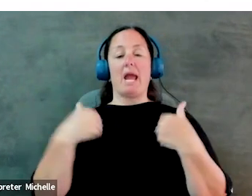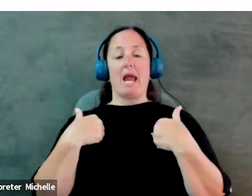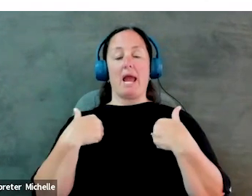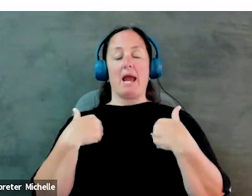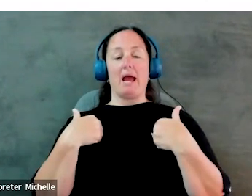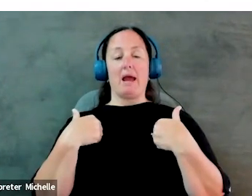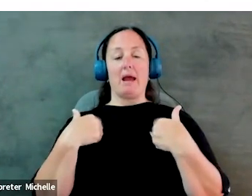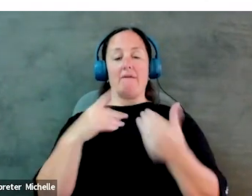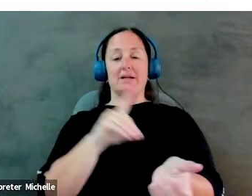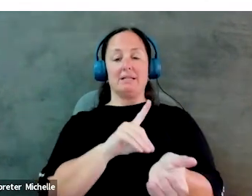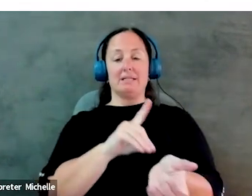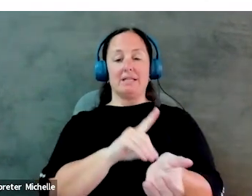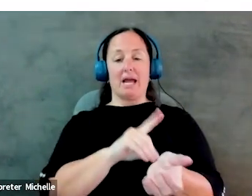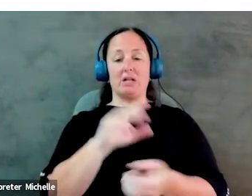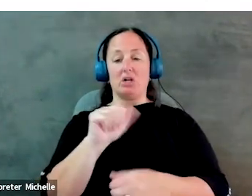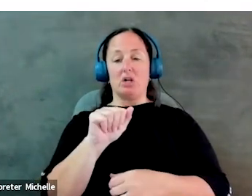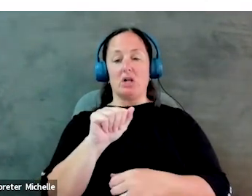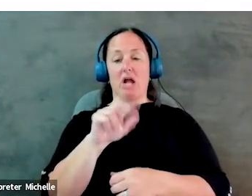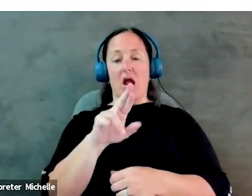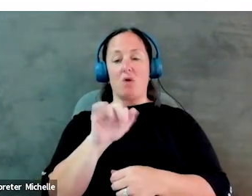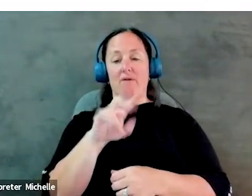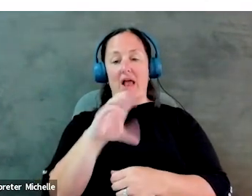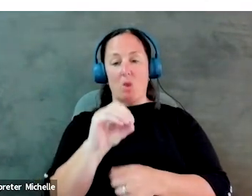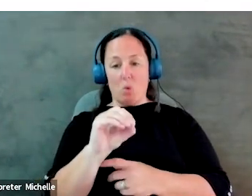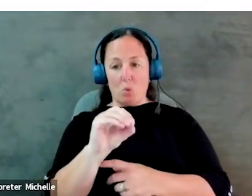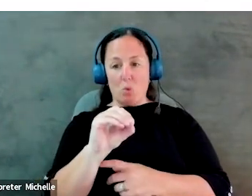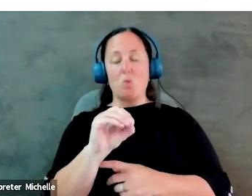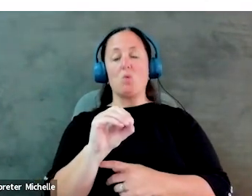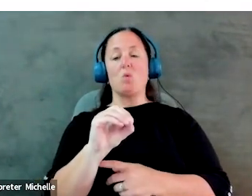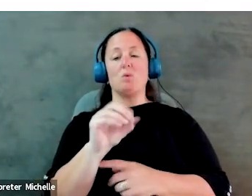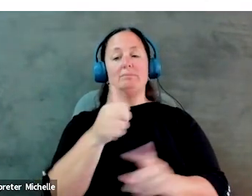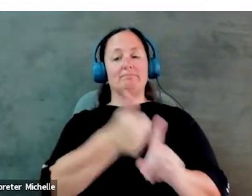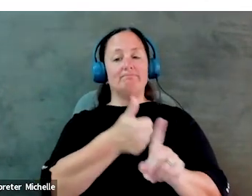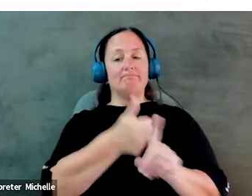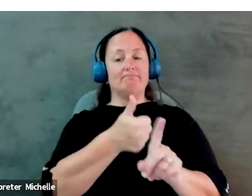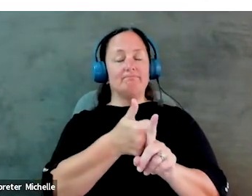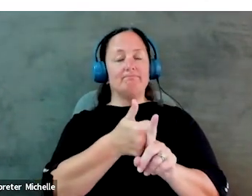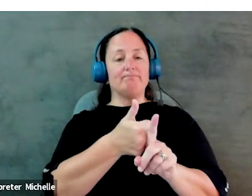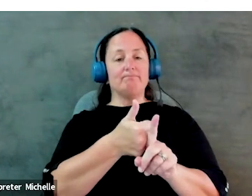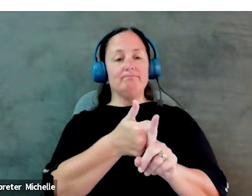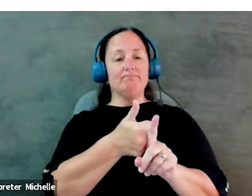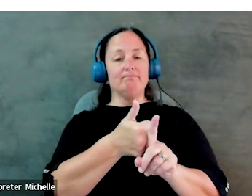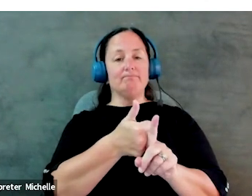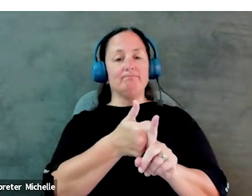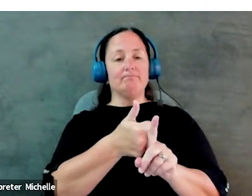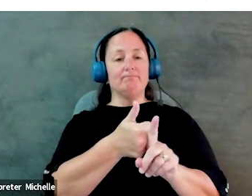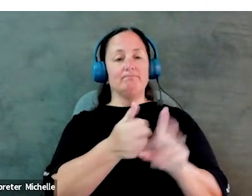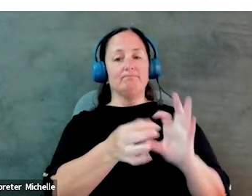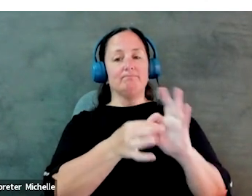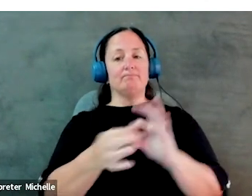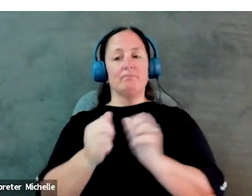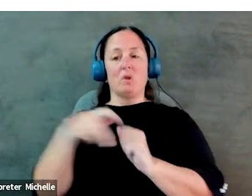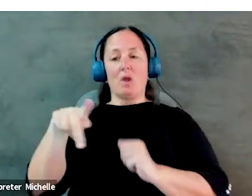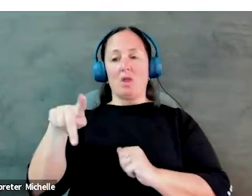us Dr. Cesar Arevalo. He is part of ICT in San